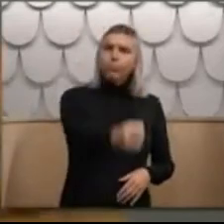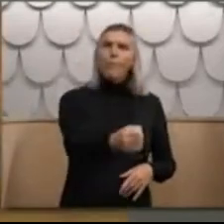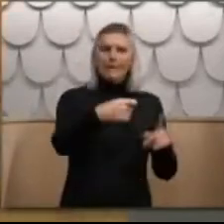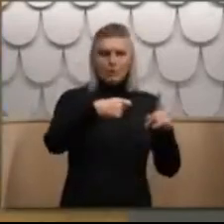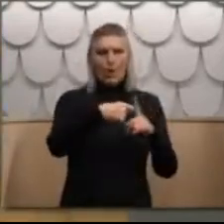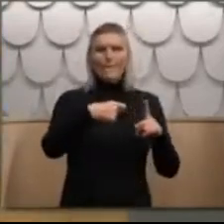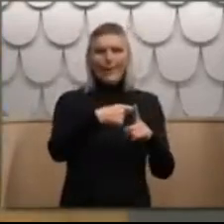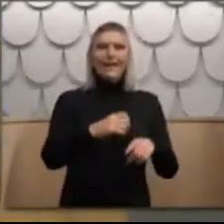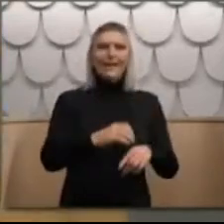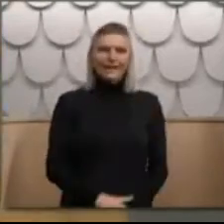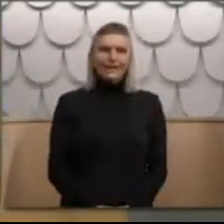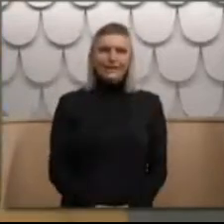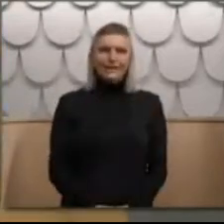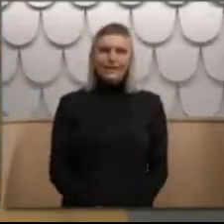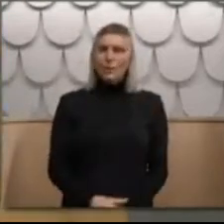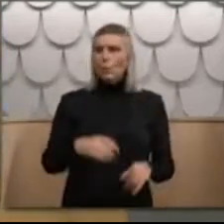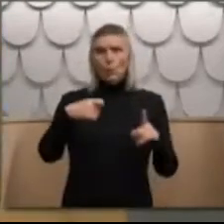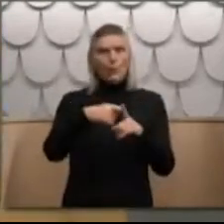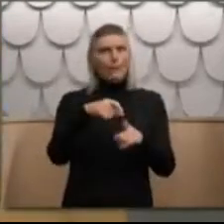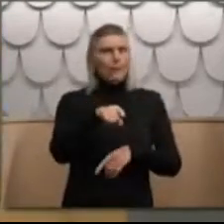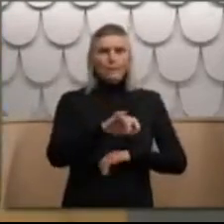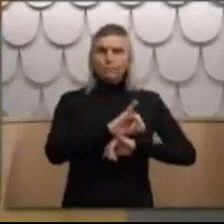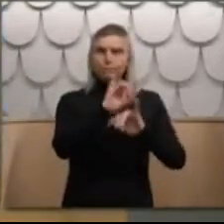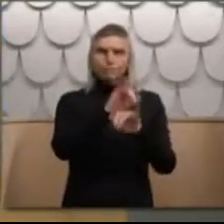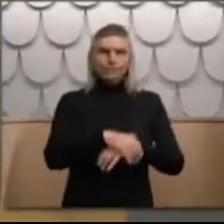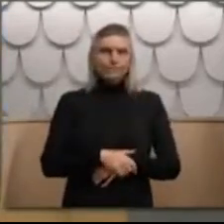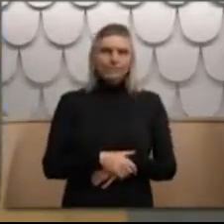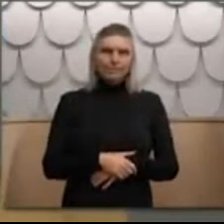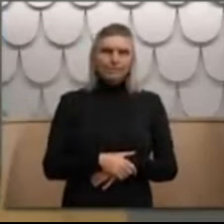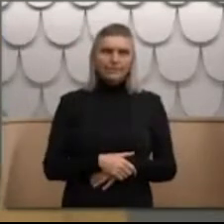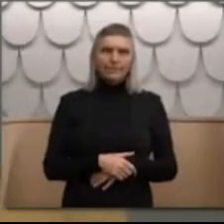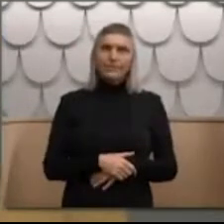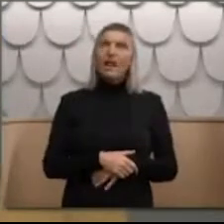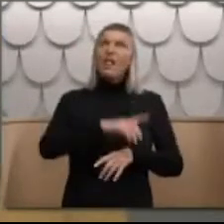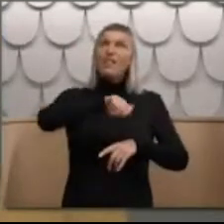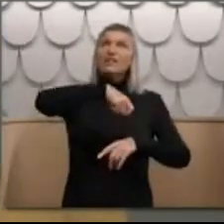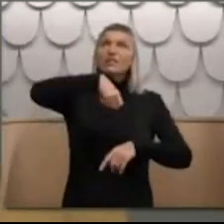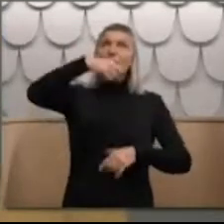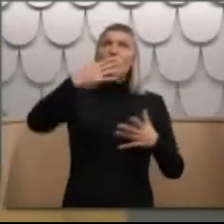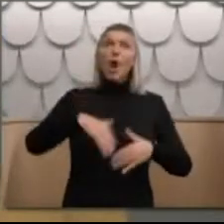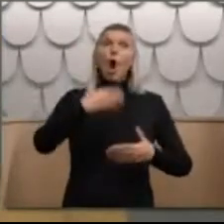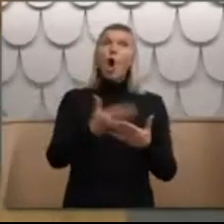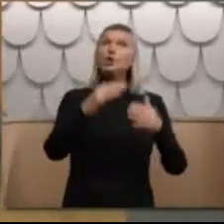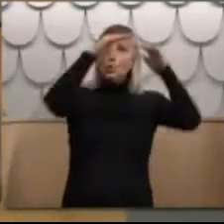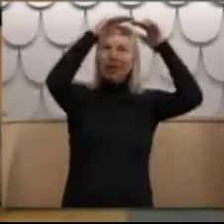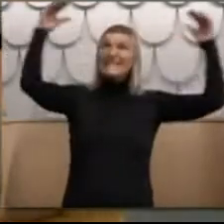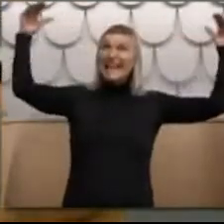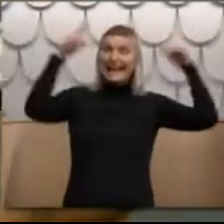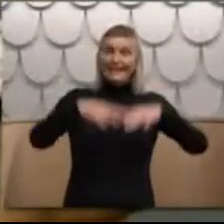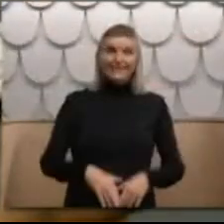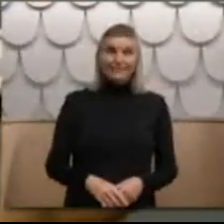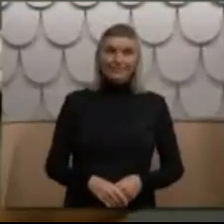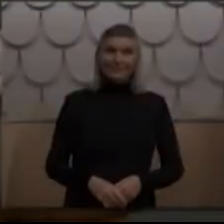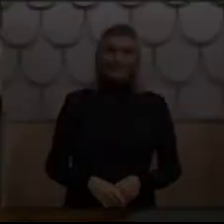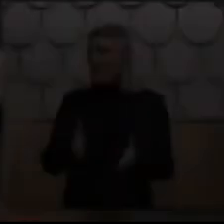me in Kimberley, and what they did to me in Kimberley, they tied me to the ceiling. They tied me up to the ceiling,